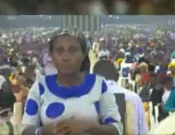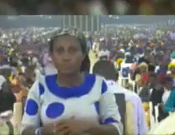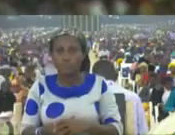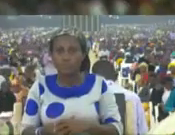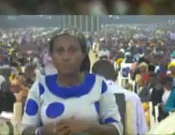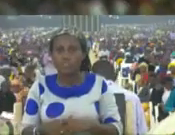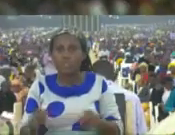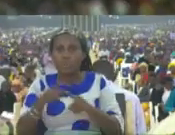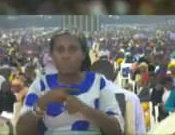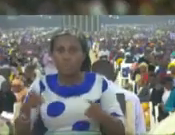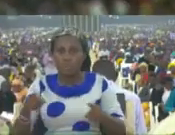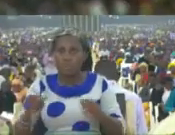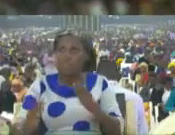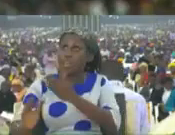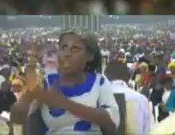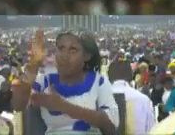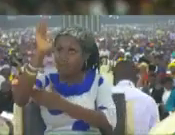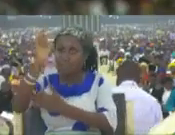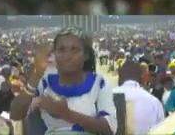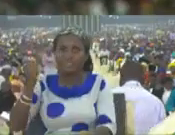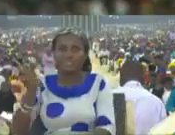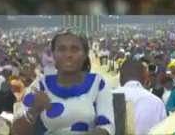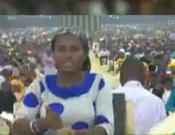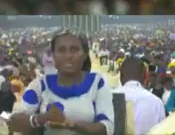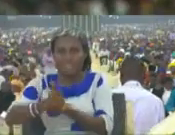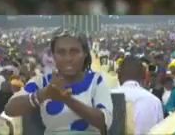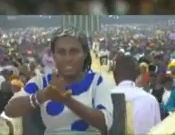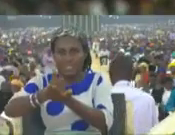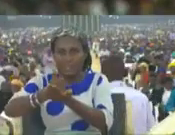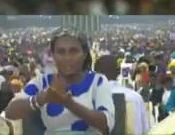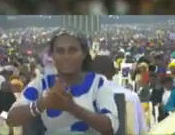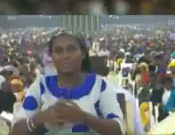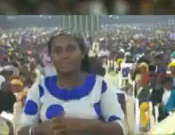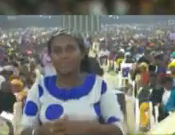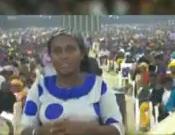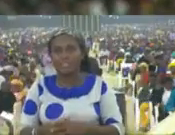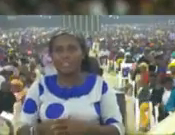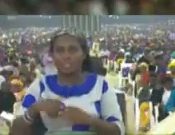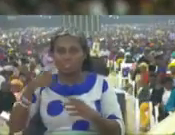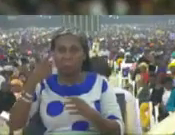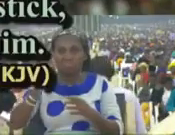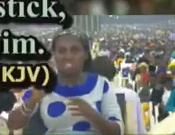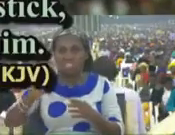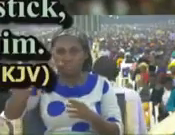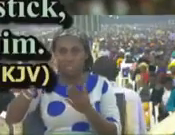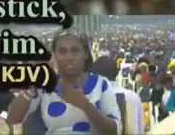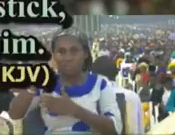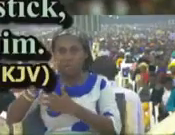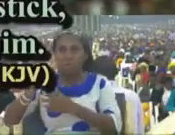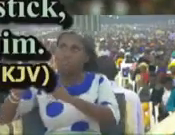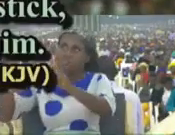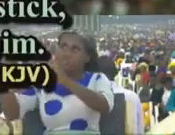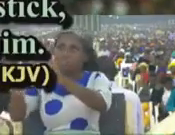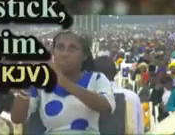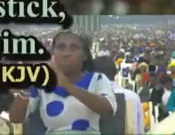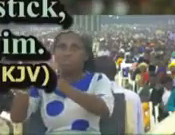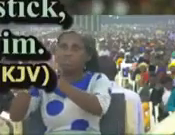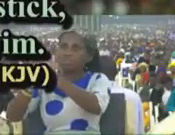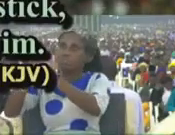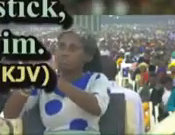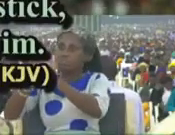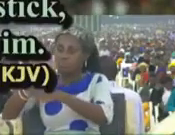But the Almighty God intervened. The man of God cut down a piece of wood, threw it in the